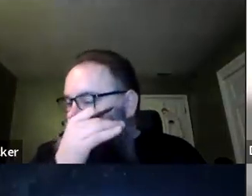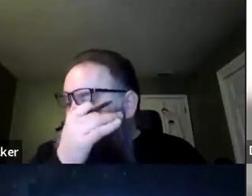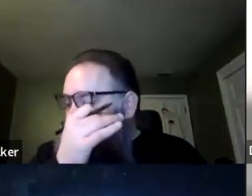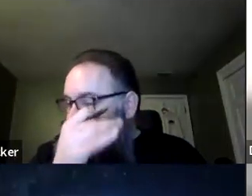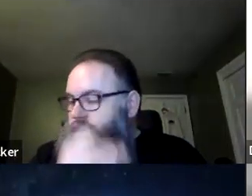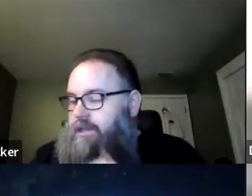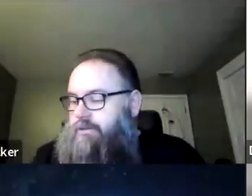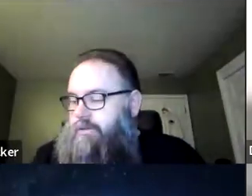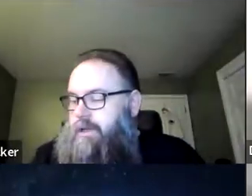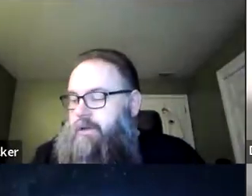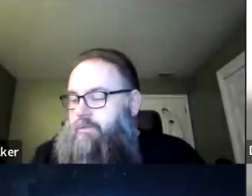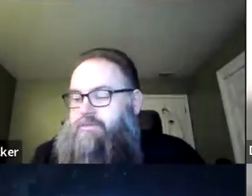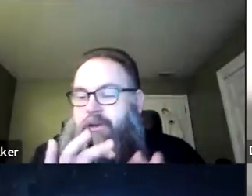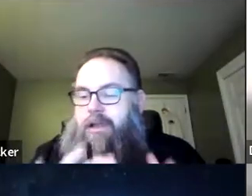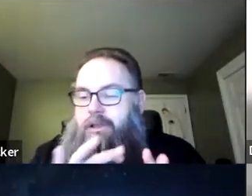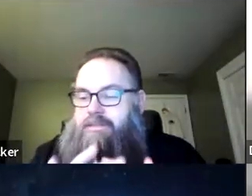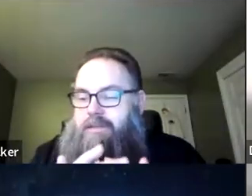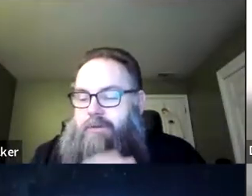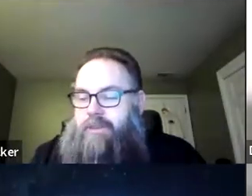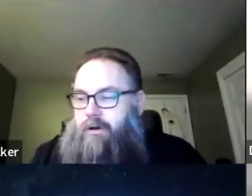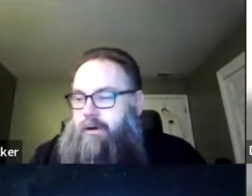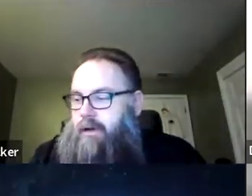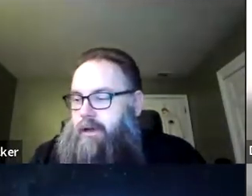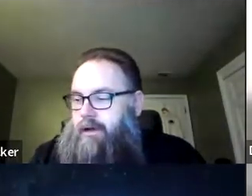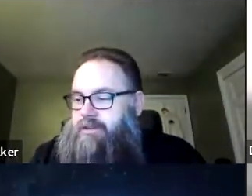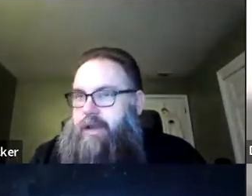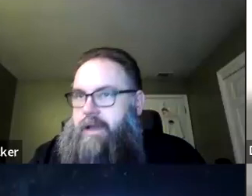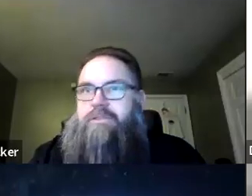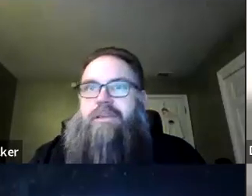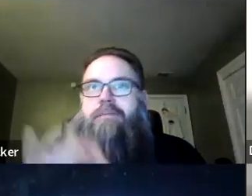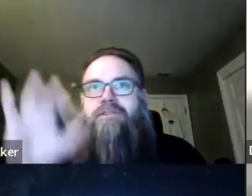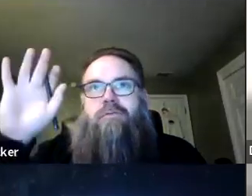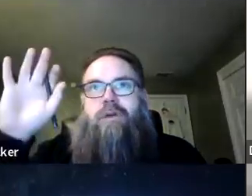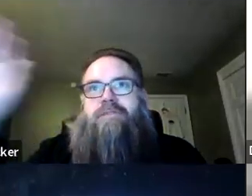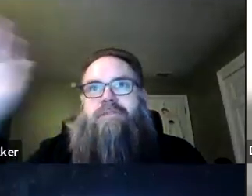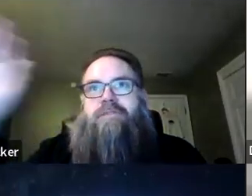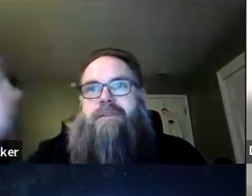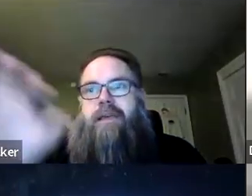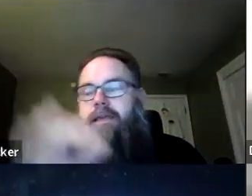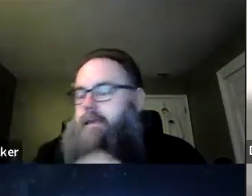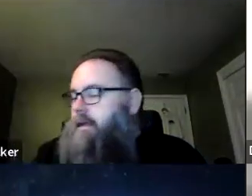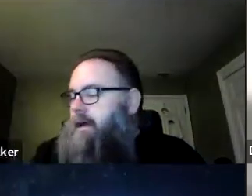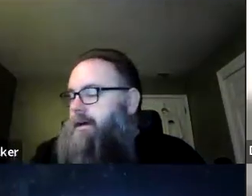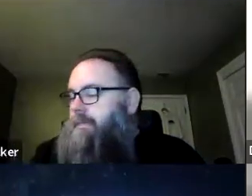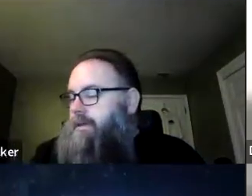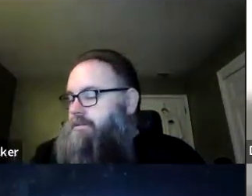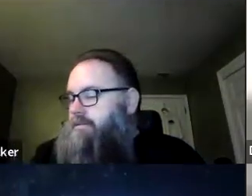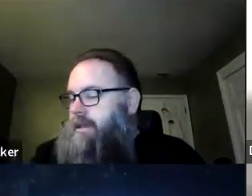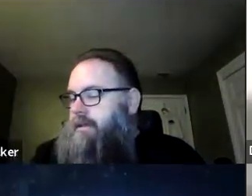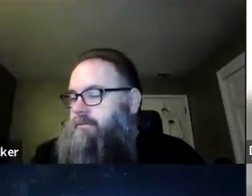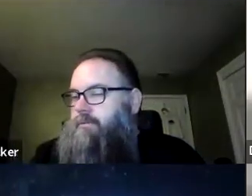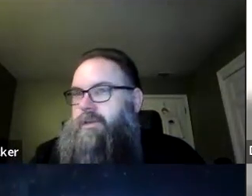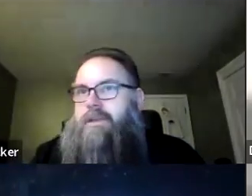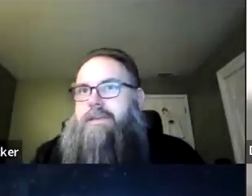certainly acknowledge Carly, who works very closely with our contractor to make sure their website is up to date. And